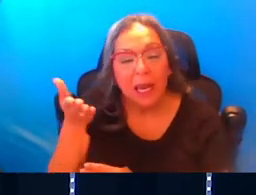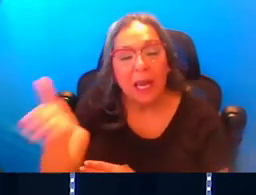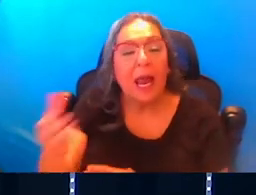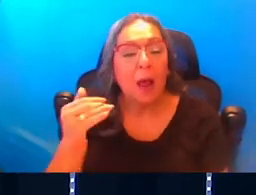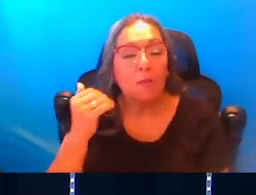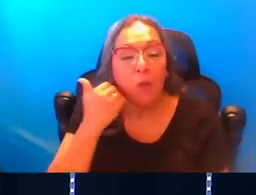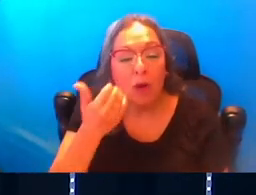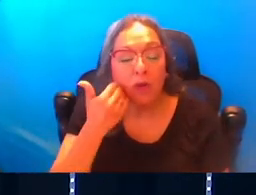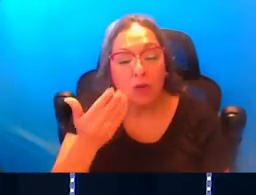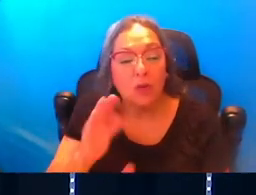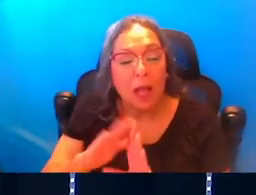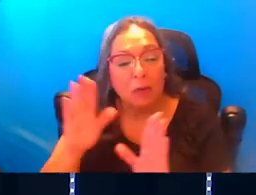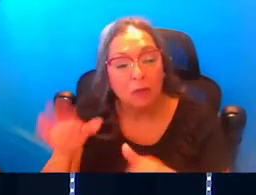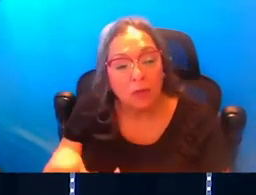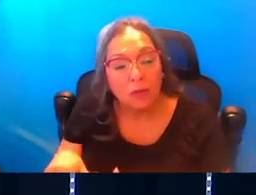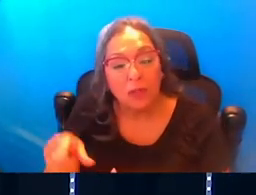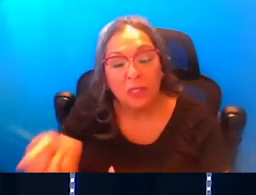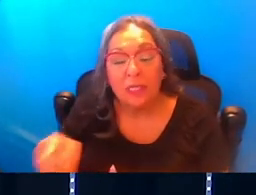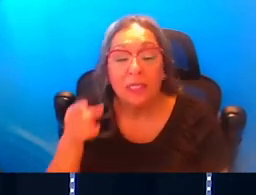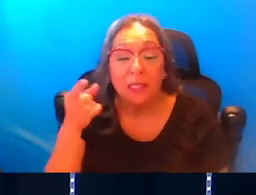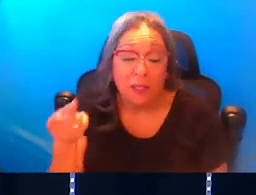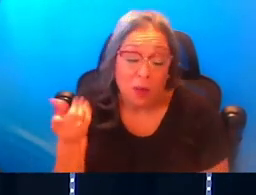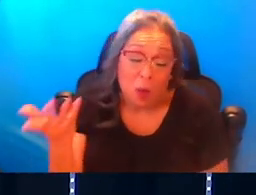Prostitutes know how to do things with discretion